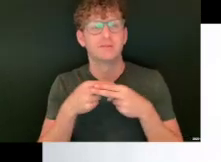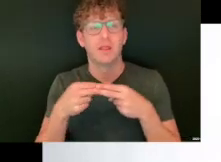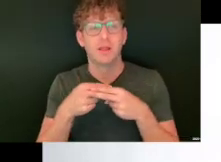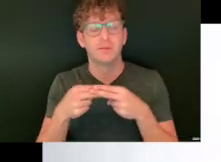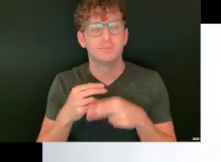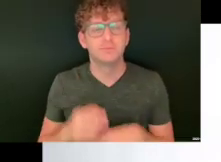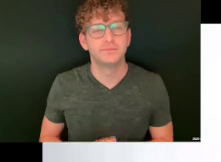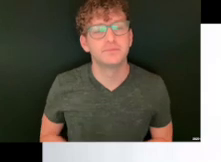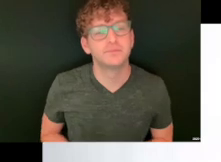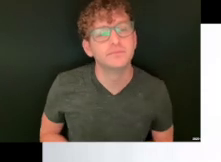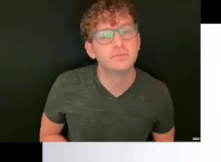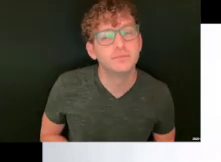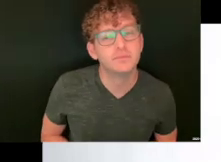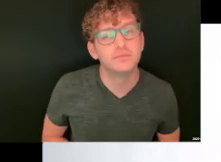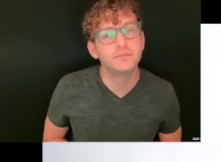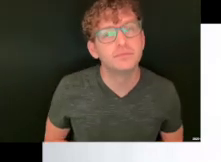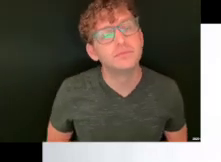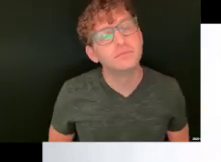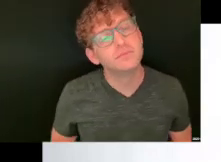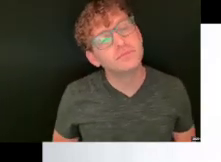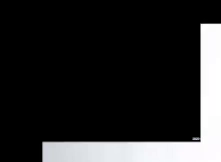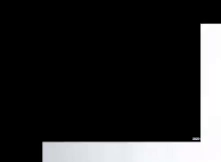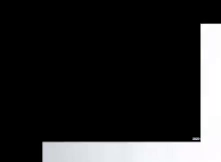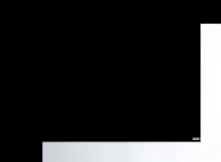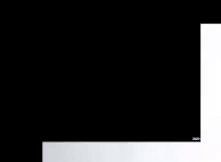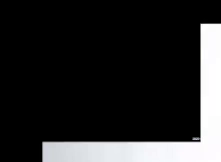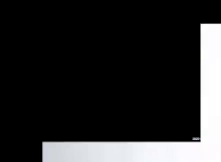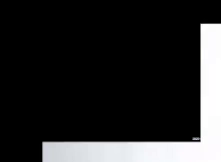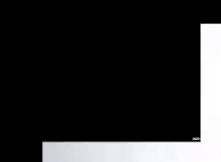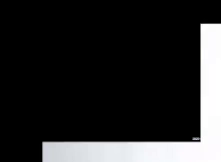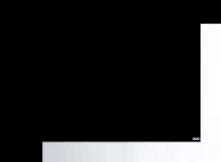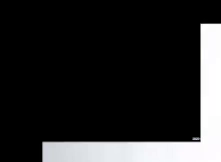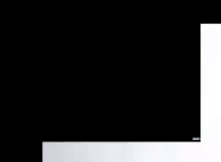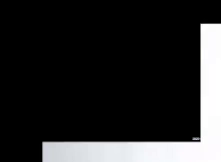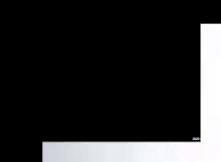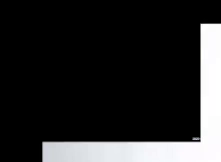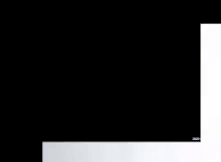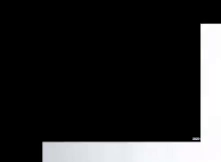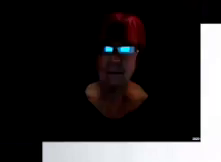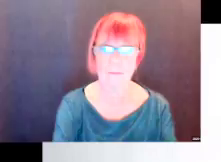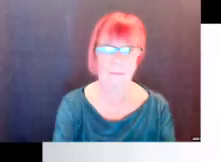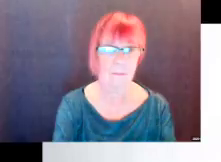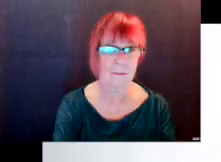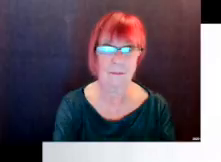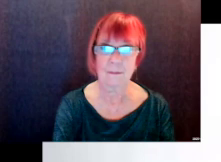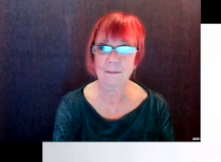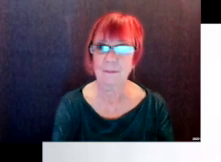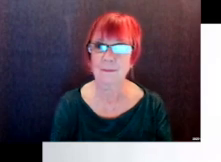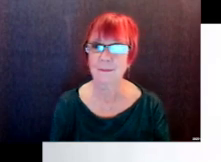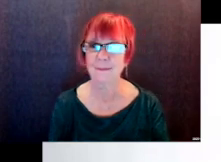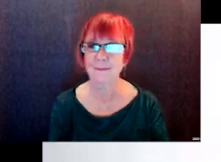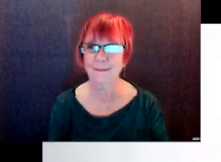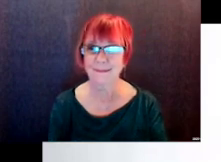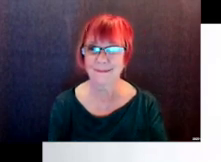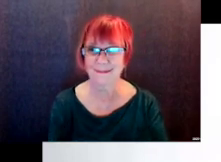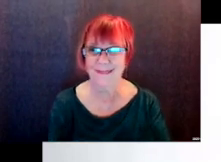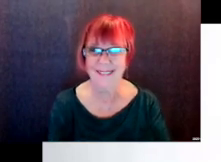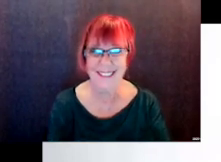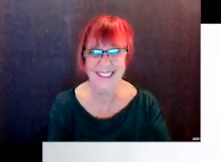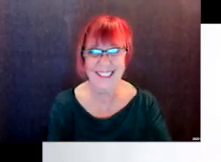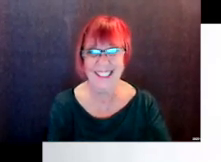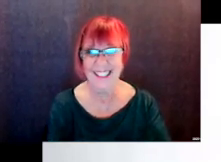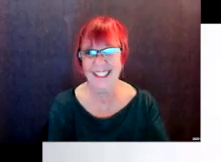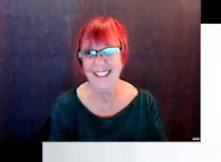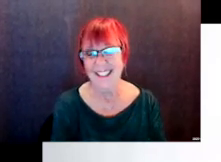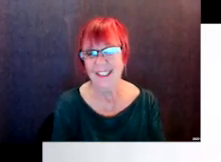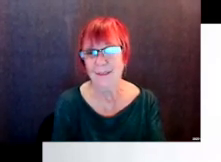Thank you again all for being here. Please contact us with any questions or concerns. You may also contact us if you